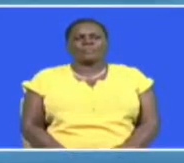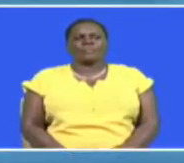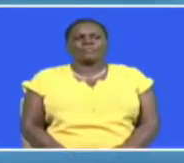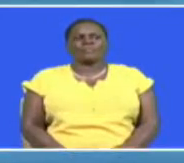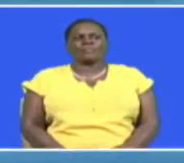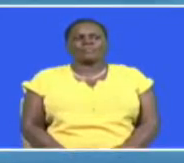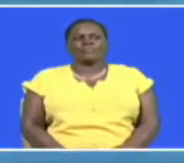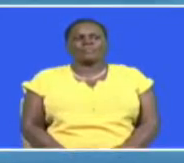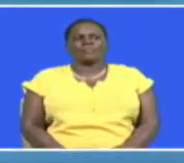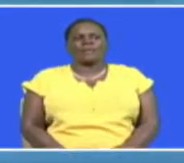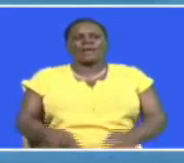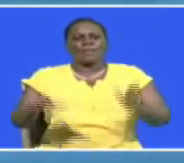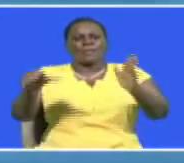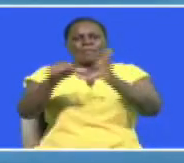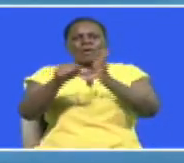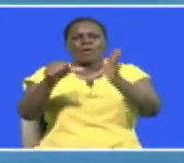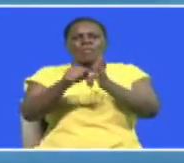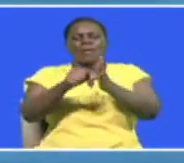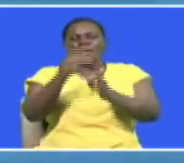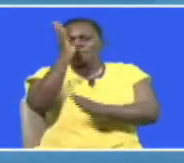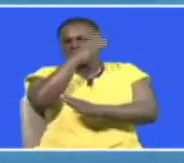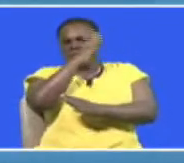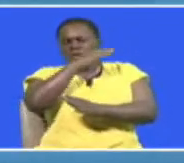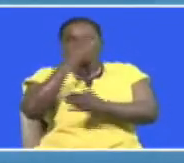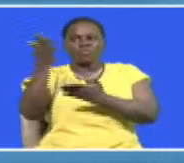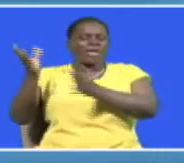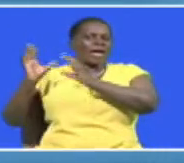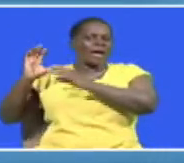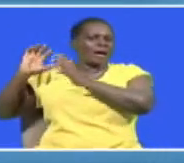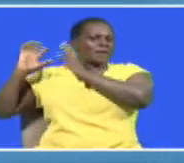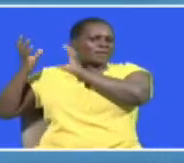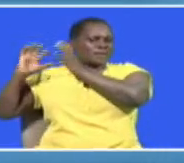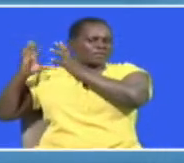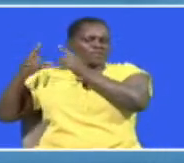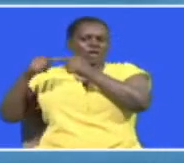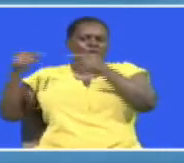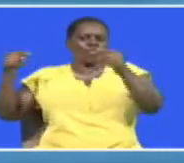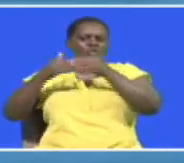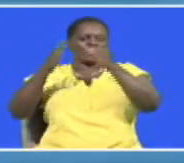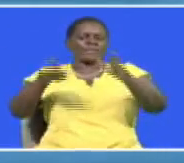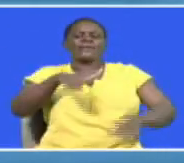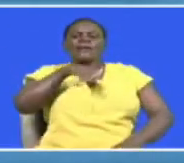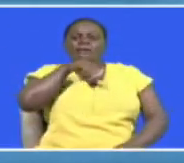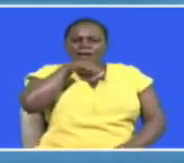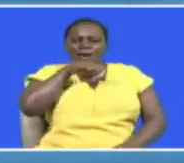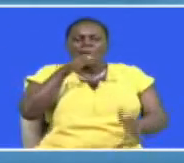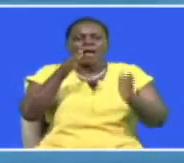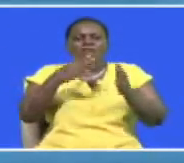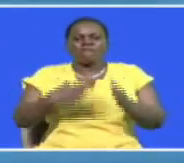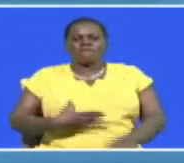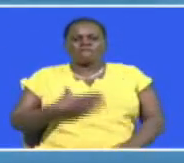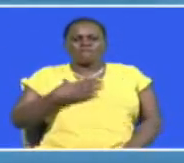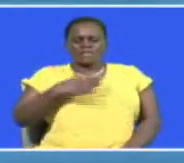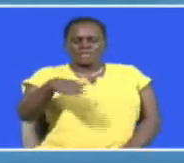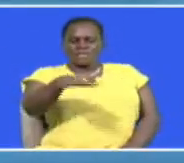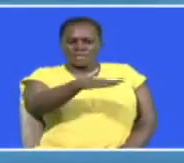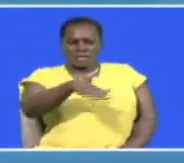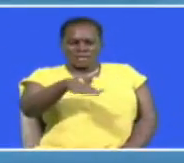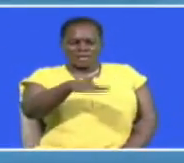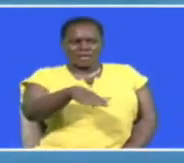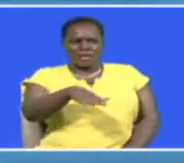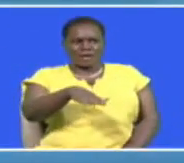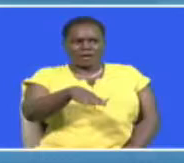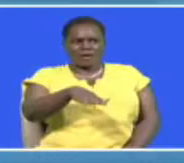But then meanwhile, there was drama today afternoon at Shakahola village after opposition leader Raila Odinga visited the crime scene to see